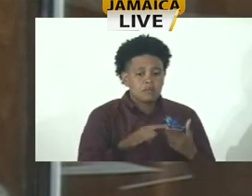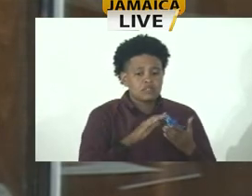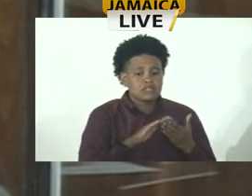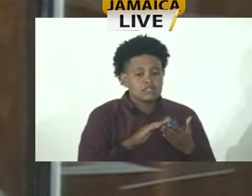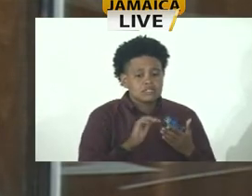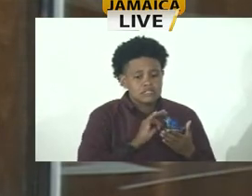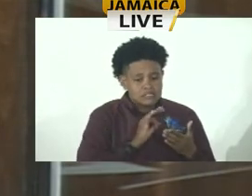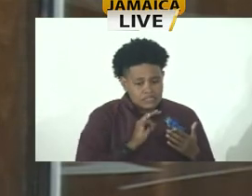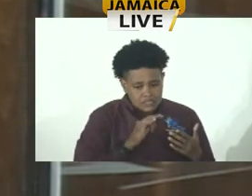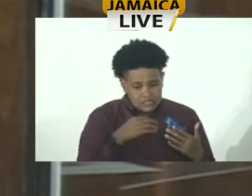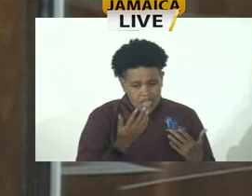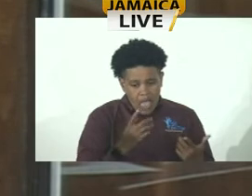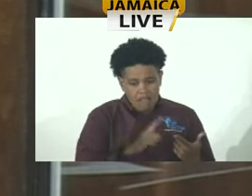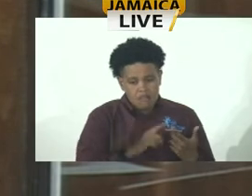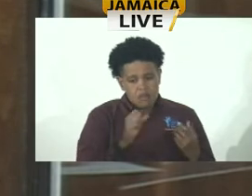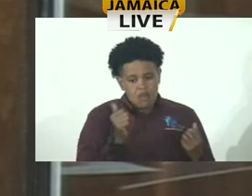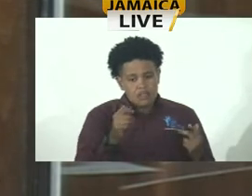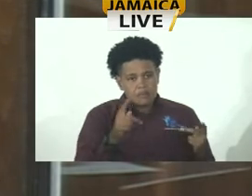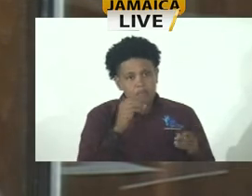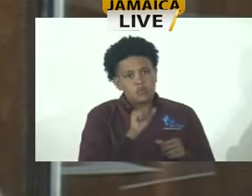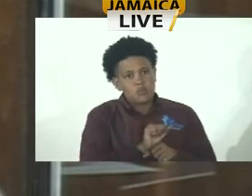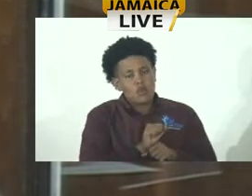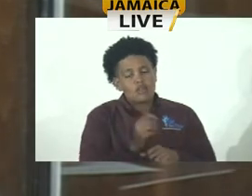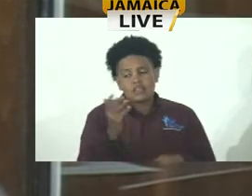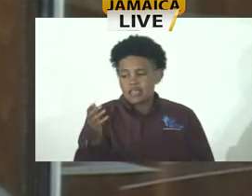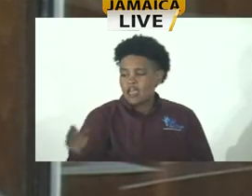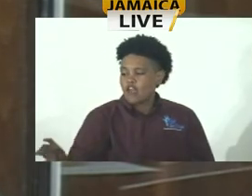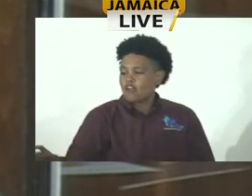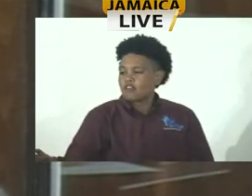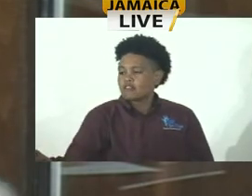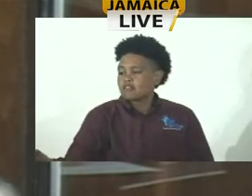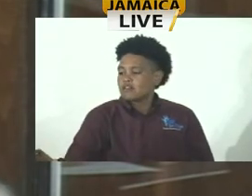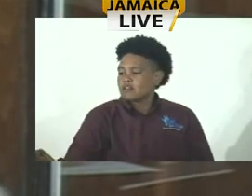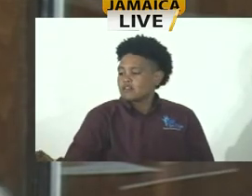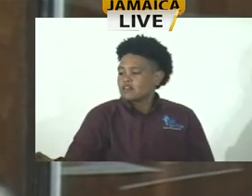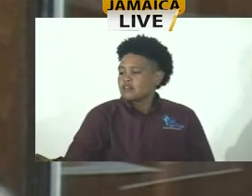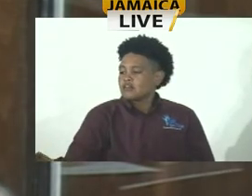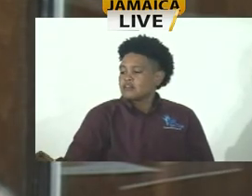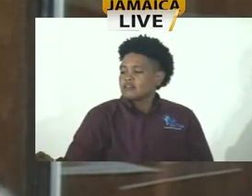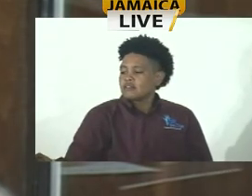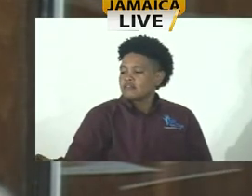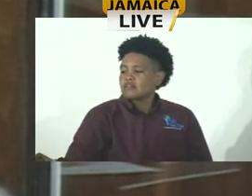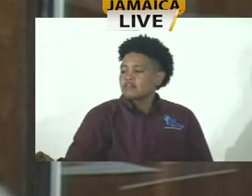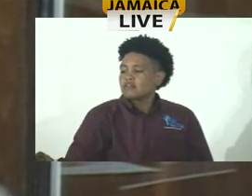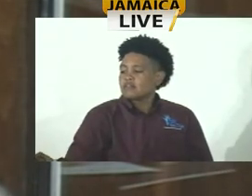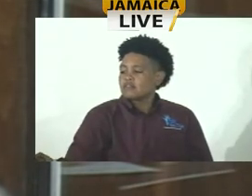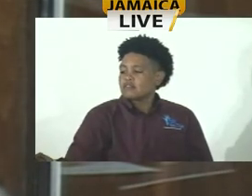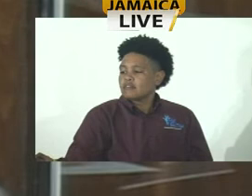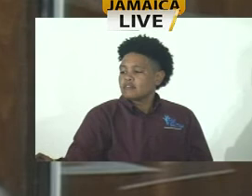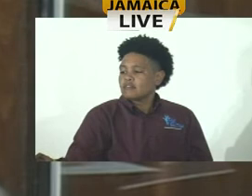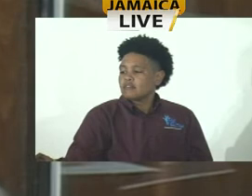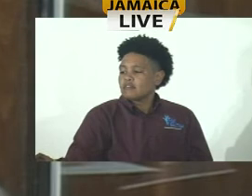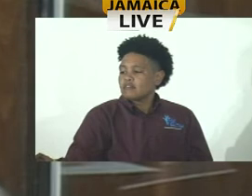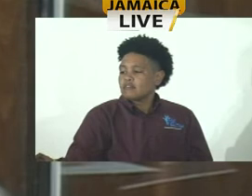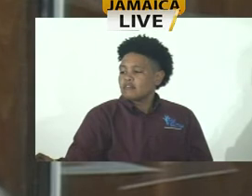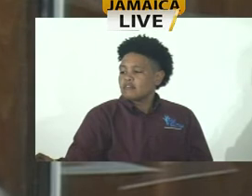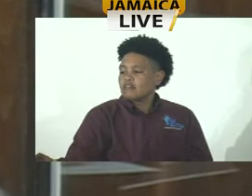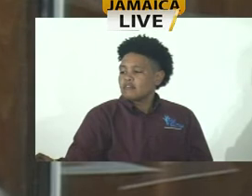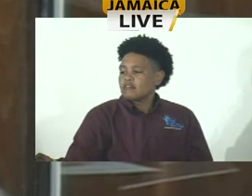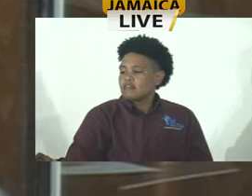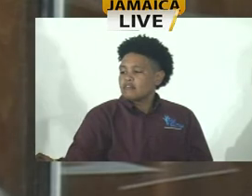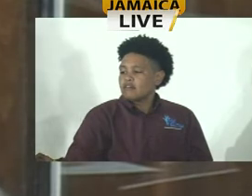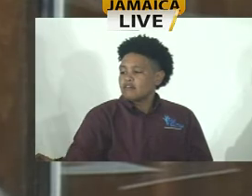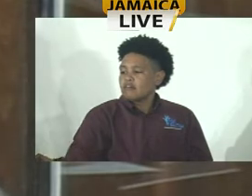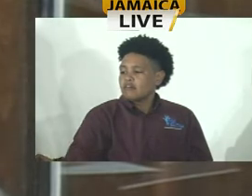staff and so on vendors and others live off of the football and what